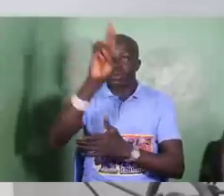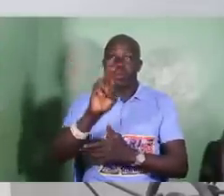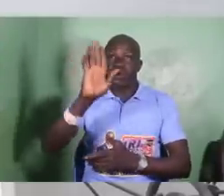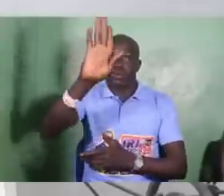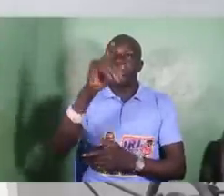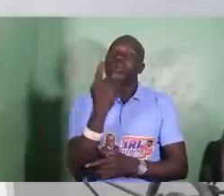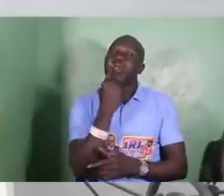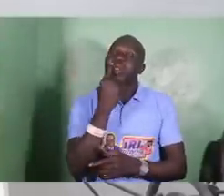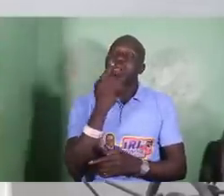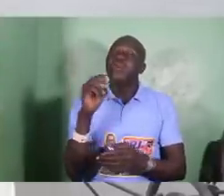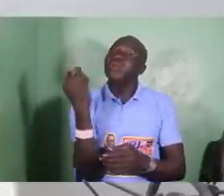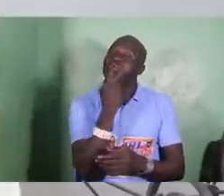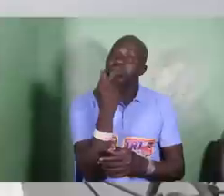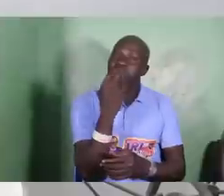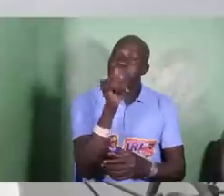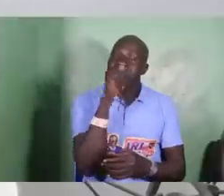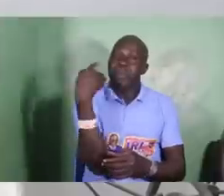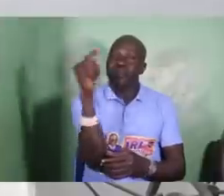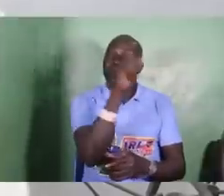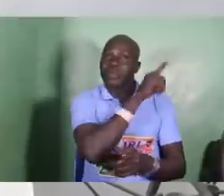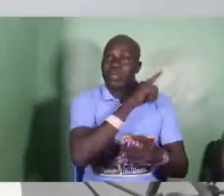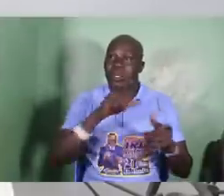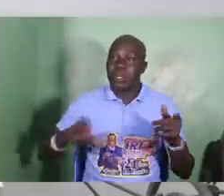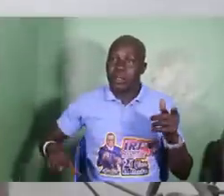use your tongue to speak. I am the Lord.